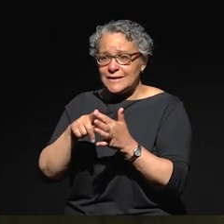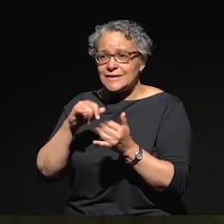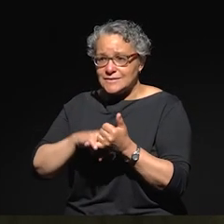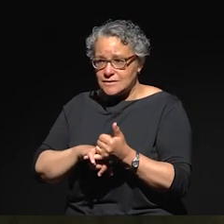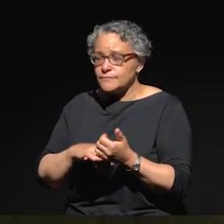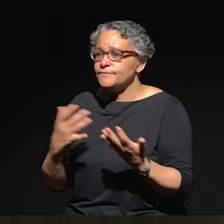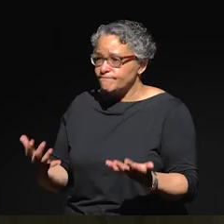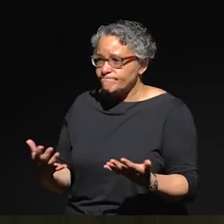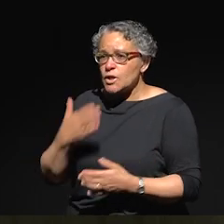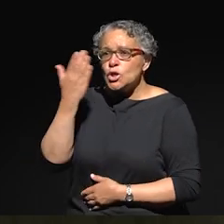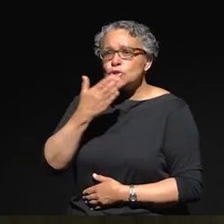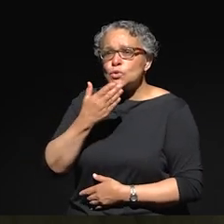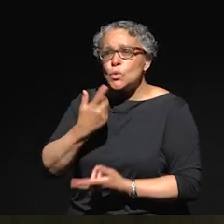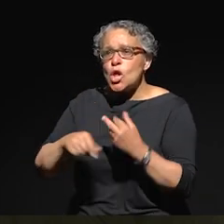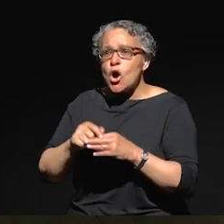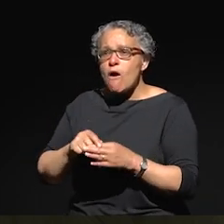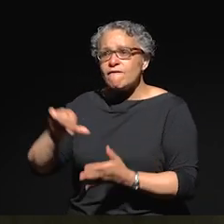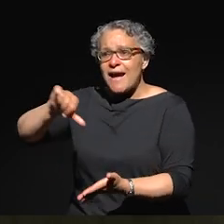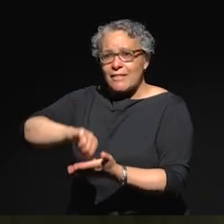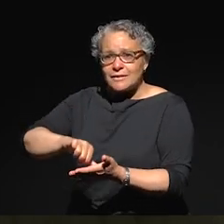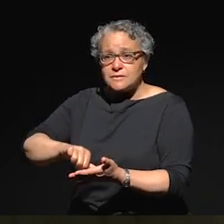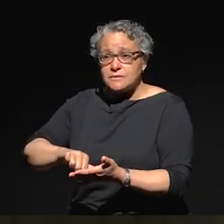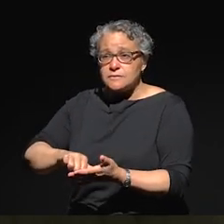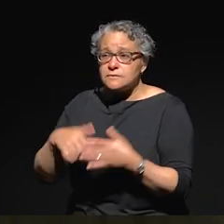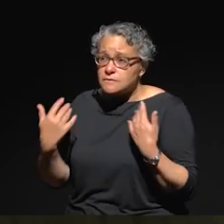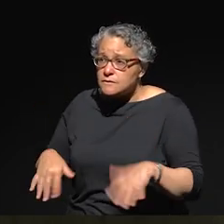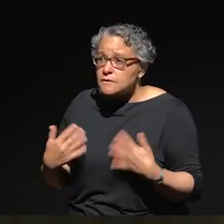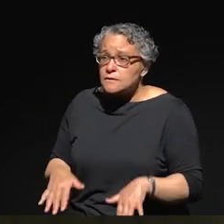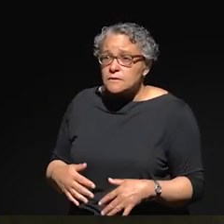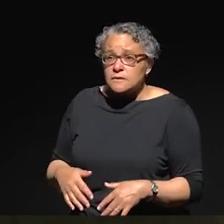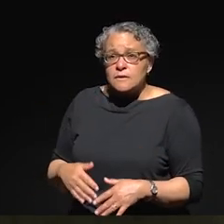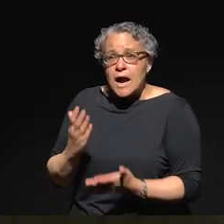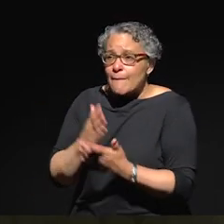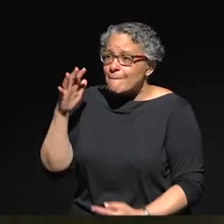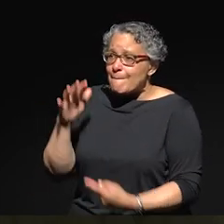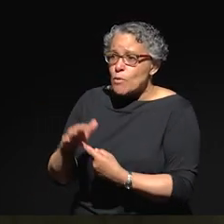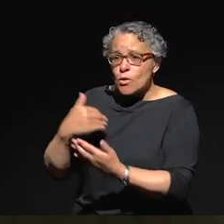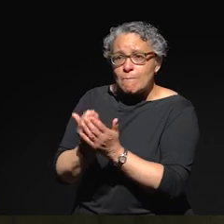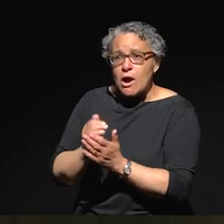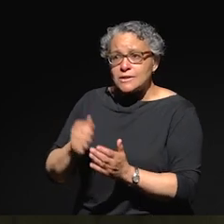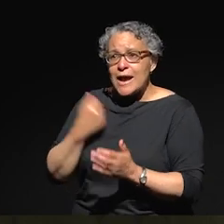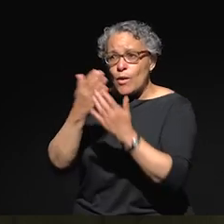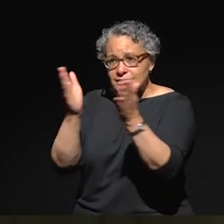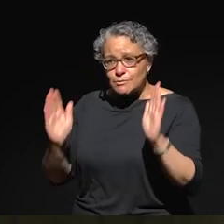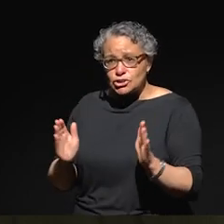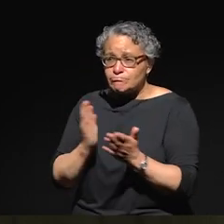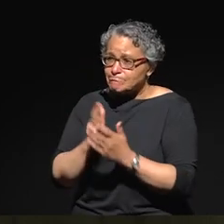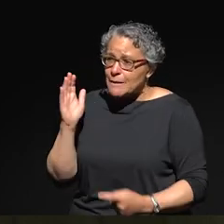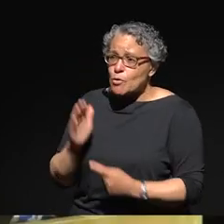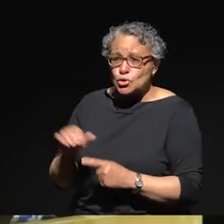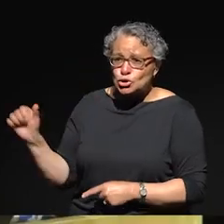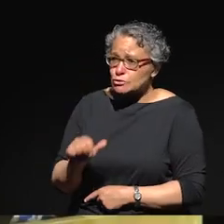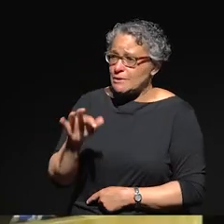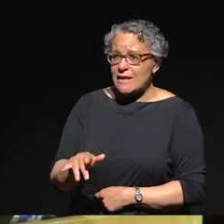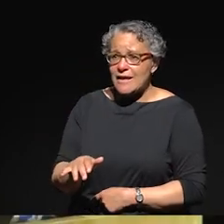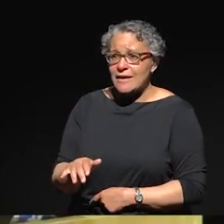okay, so the School of Athens. It's very important. We have that as a reproduction in the exhibition. I thought it was crucial to have it. It's his most famous image. It's the one